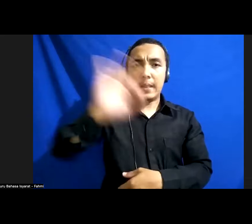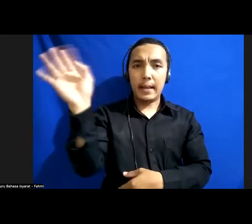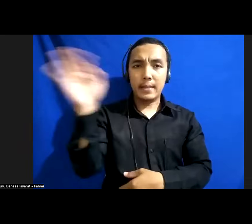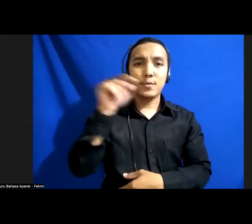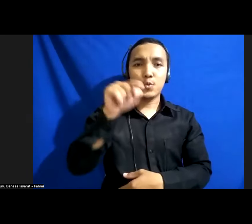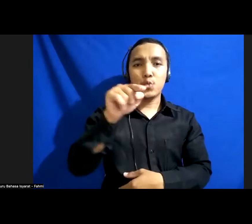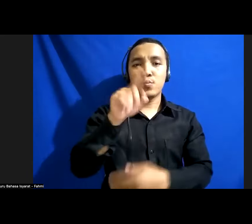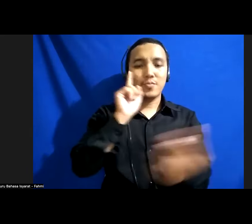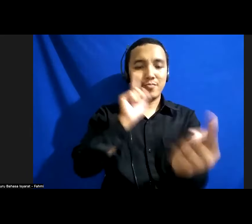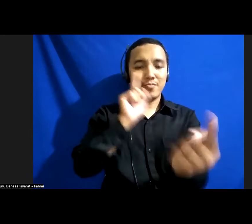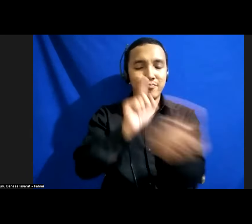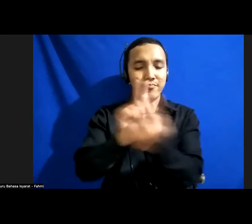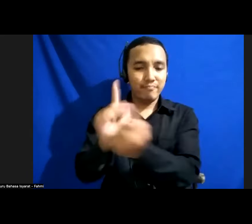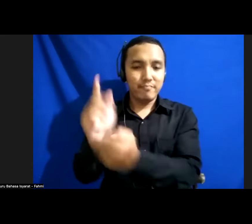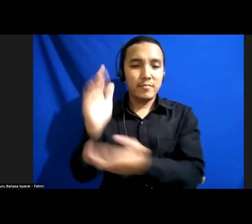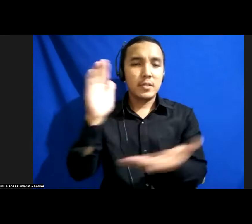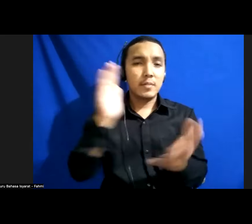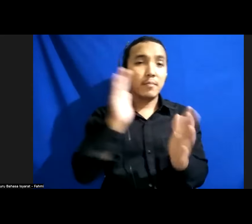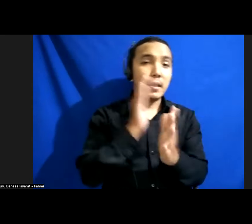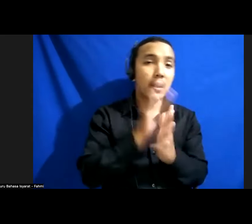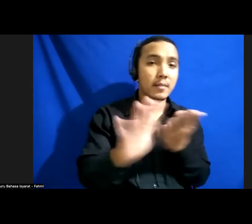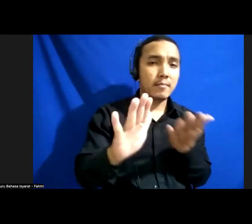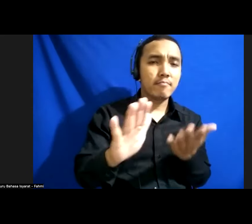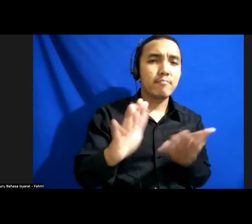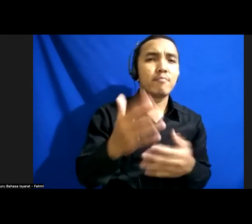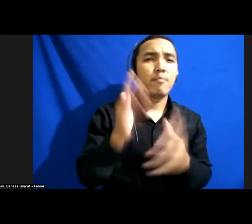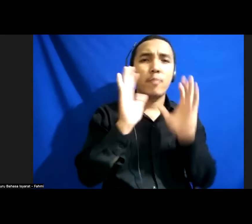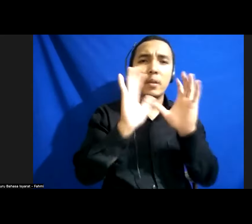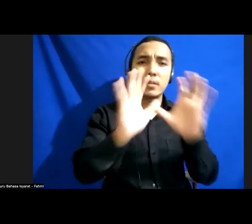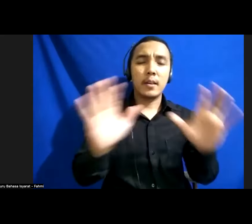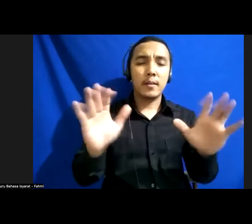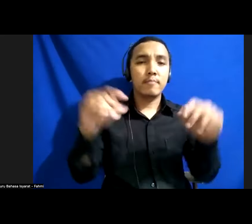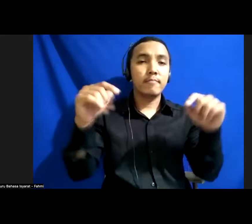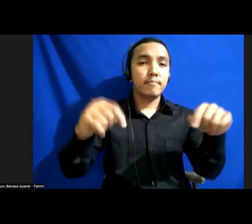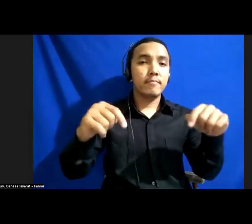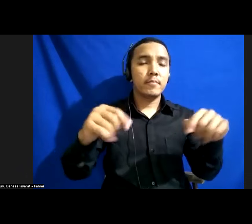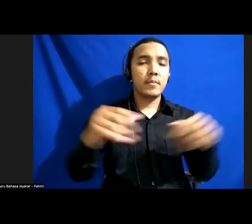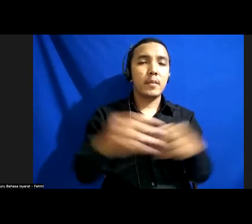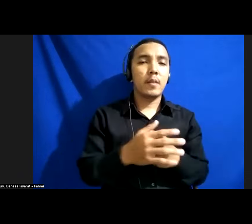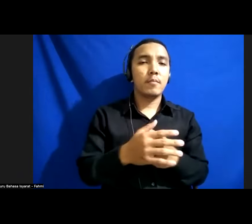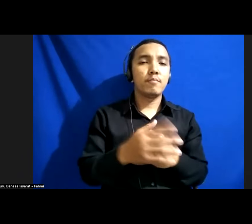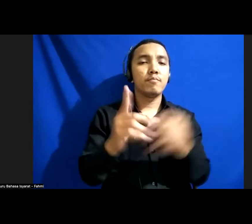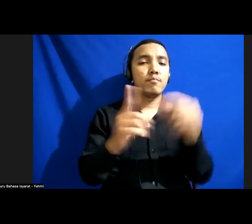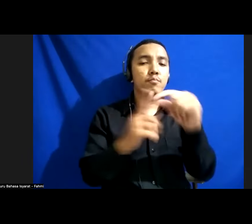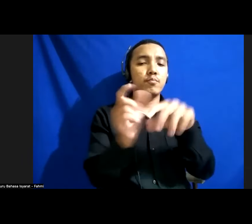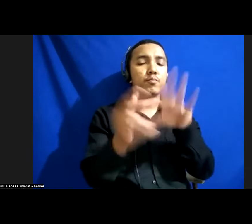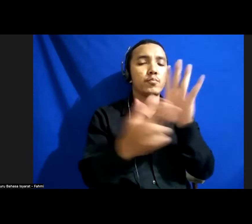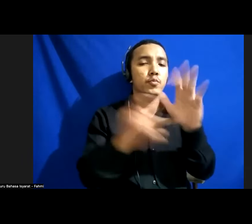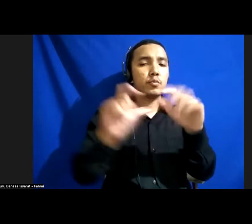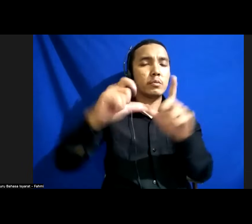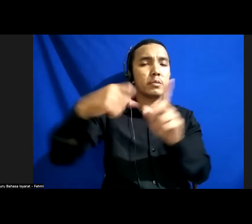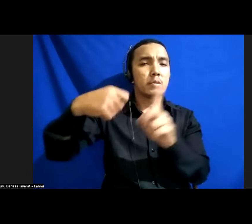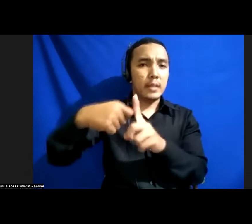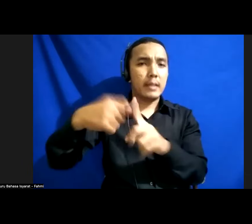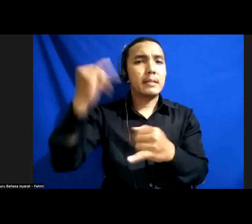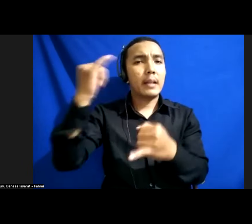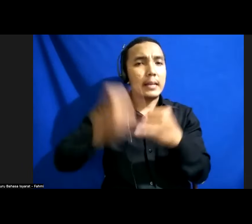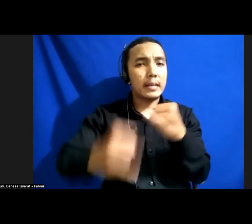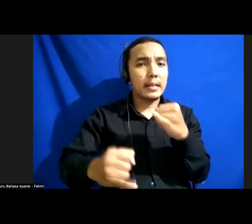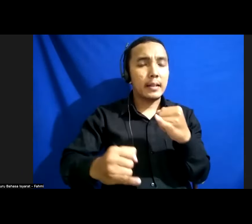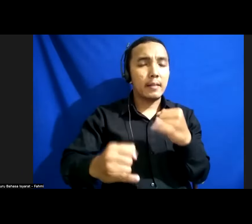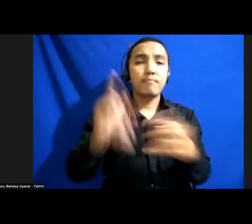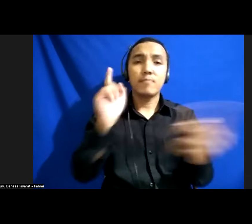occasions, particularly today, which is the peak of our event, this signs the end of these two initiatives in the two